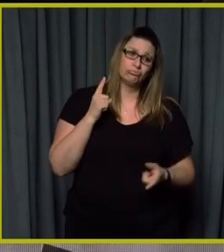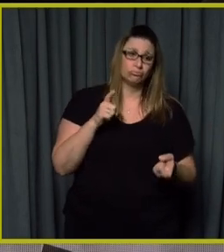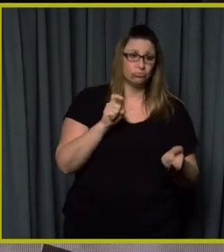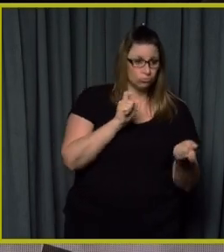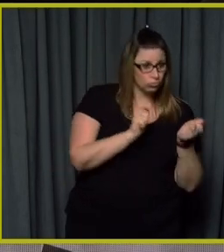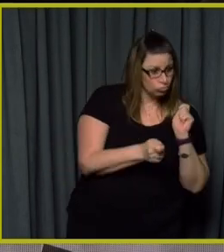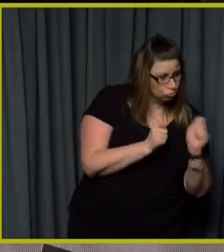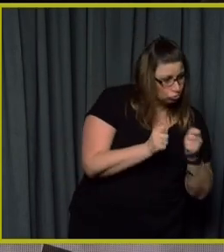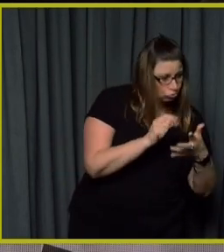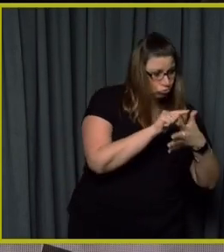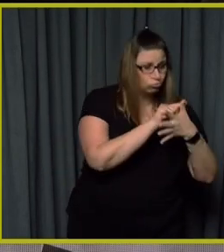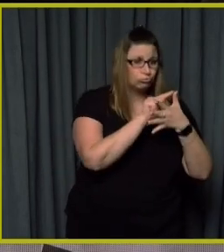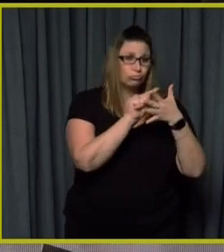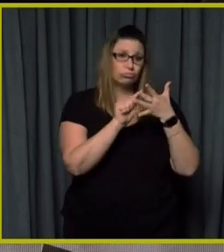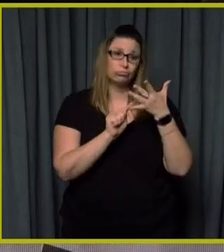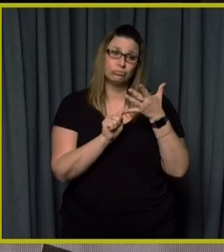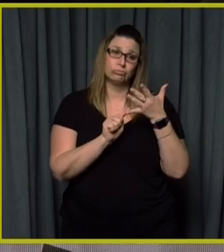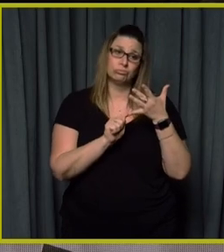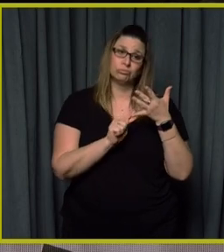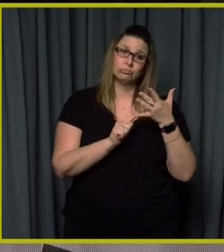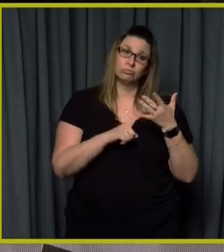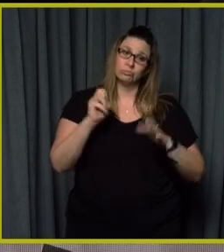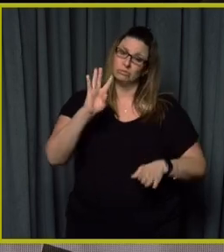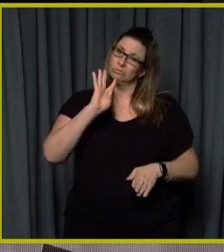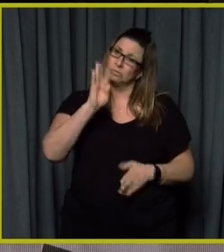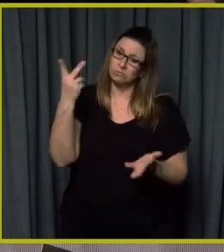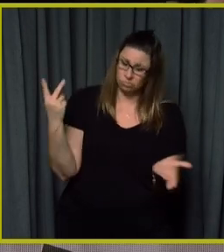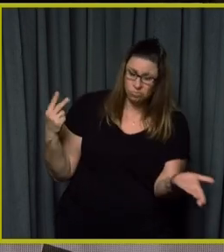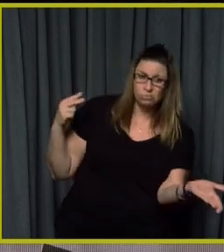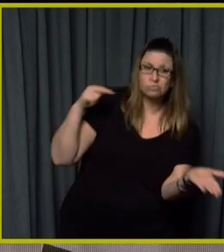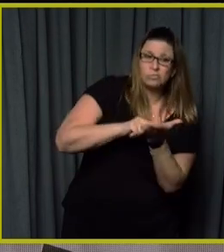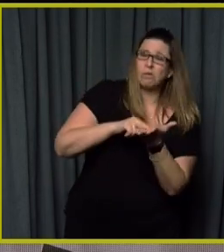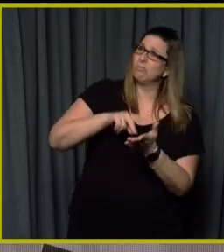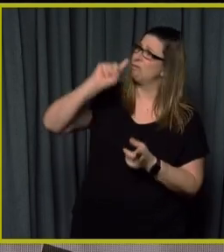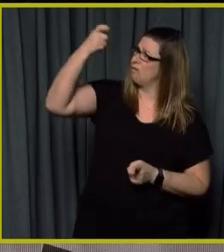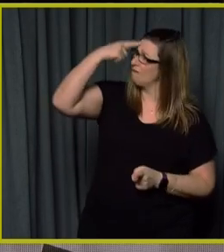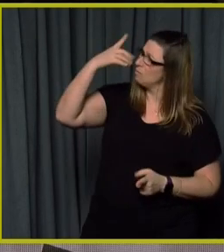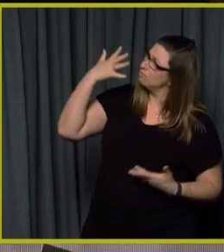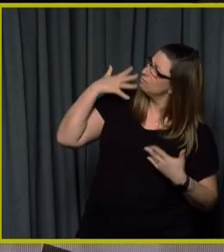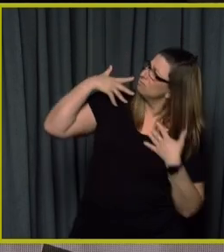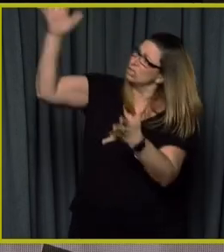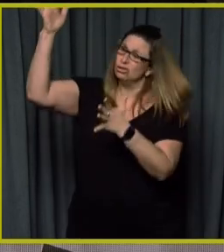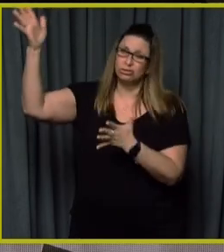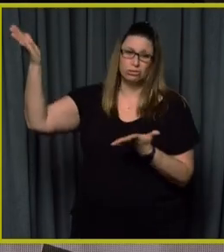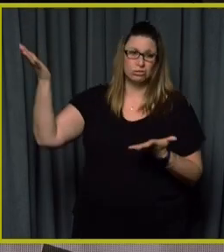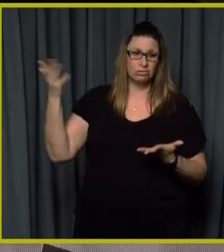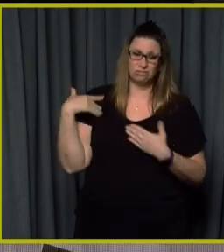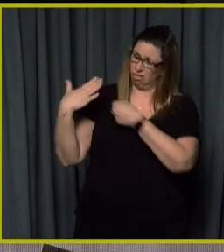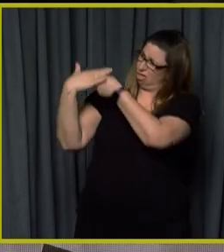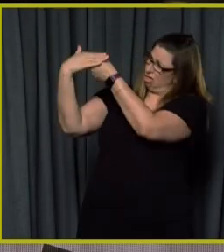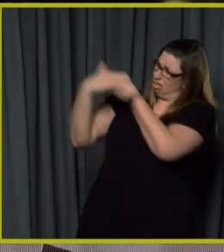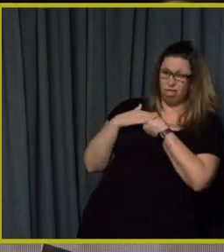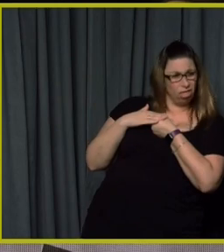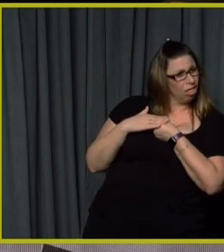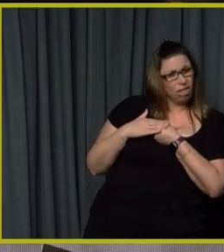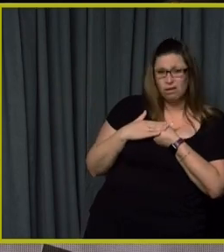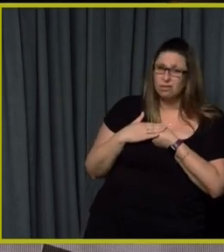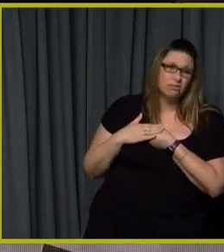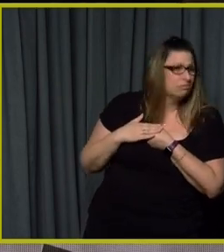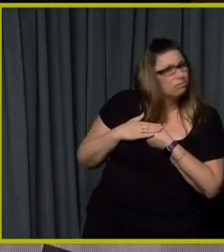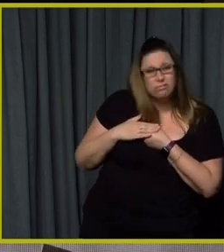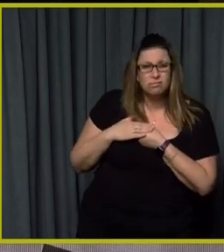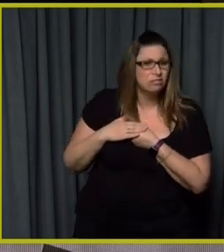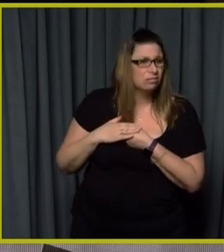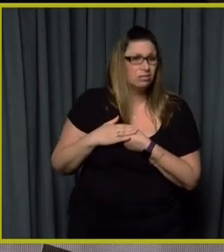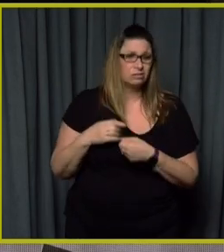allowed to speak these priorities for themselves, no one else will. I understand some things about poverty because I am a